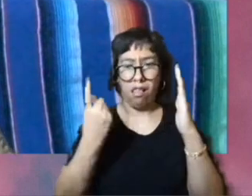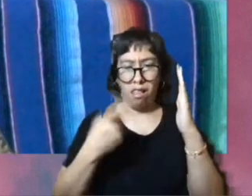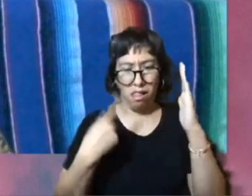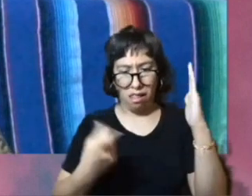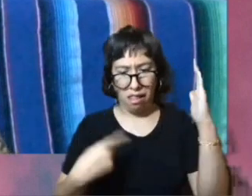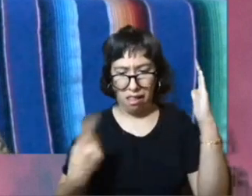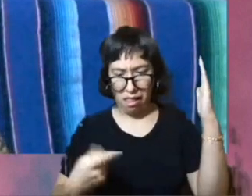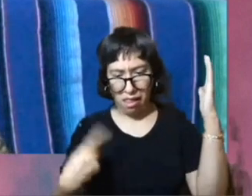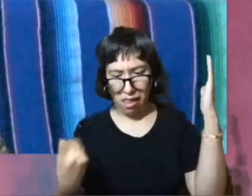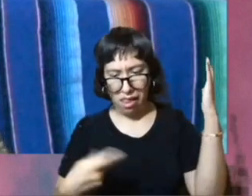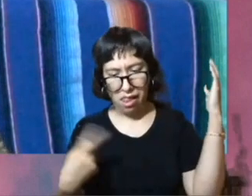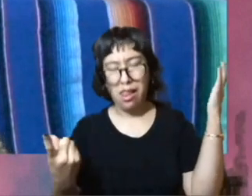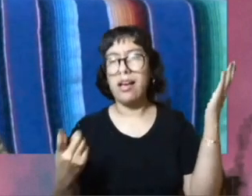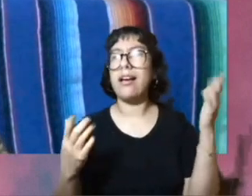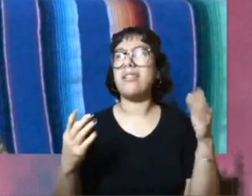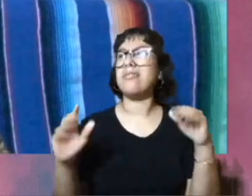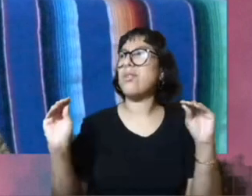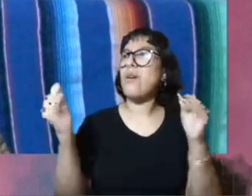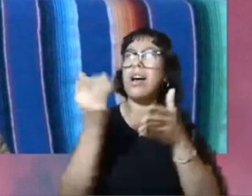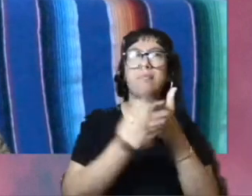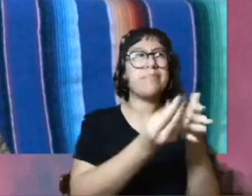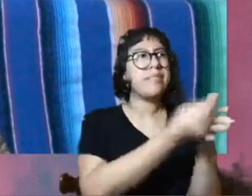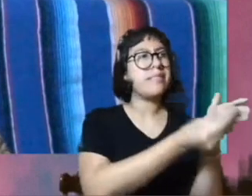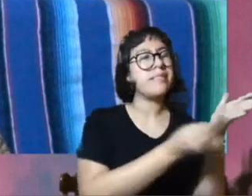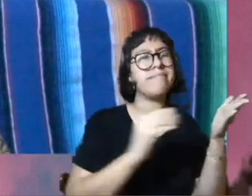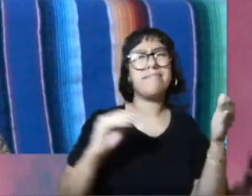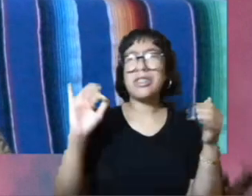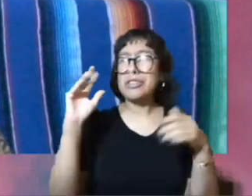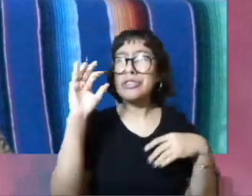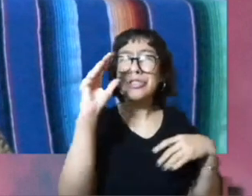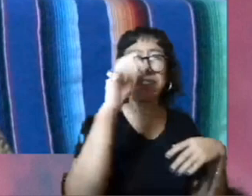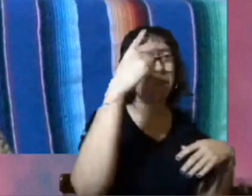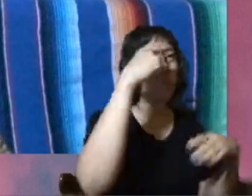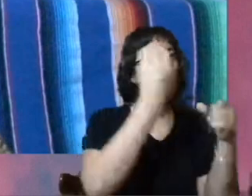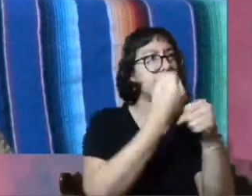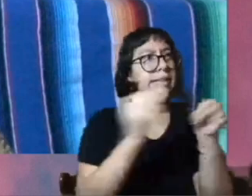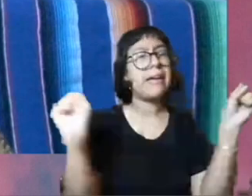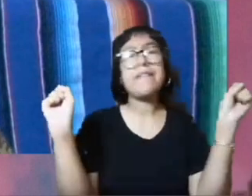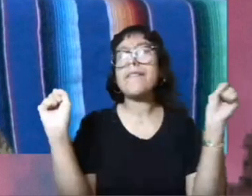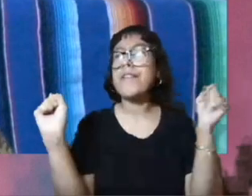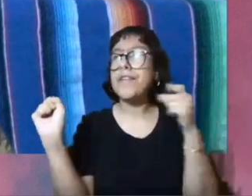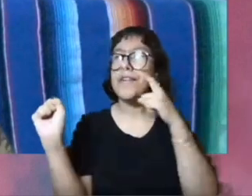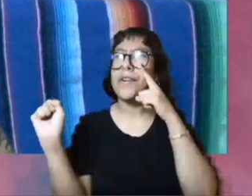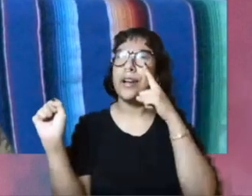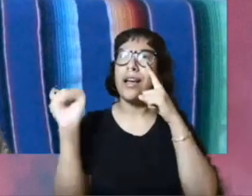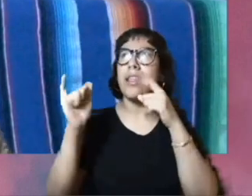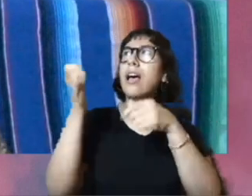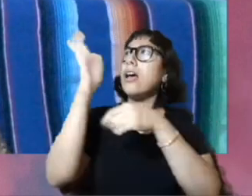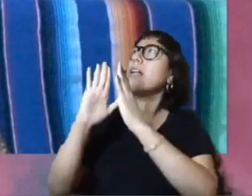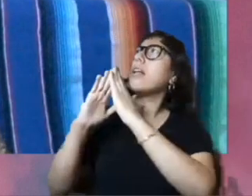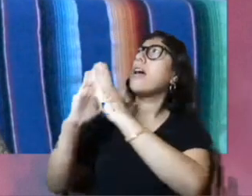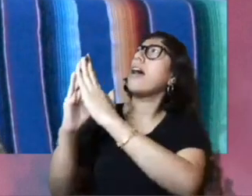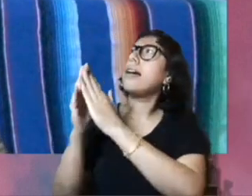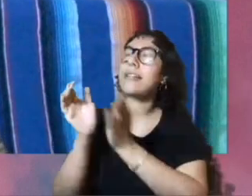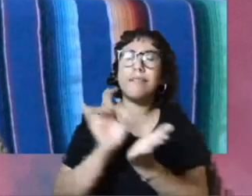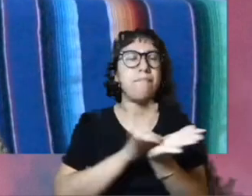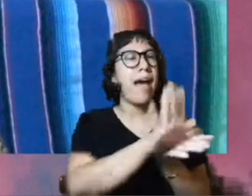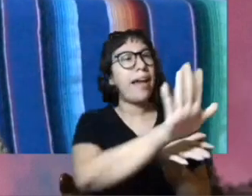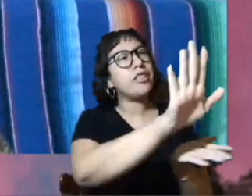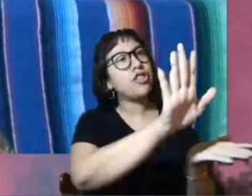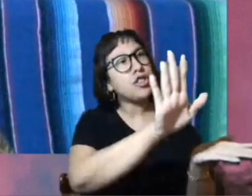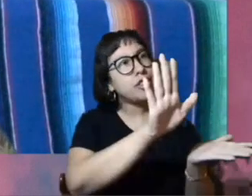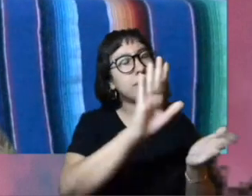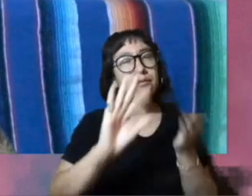ontological absence, still searching for salvation, demi-deity of vanishing into